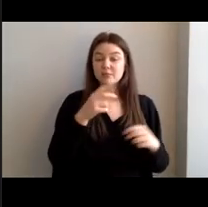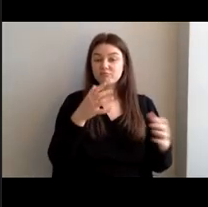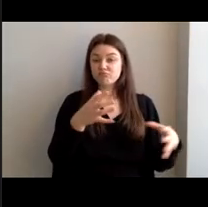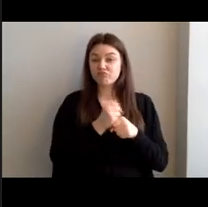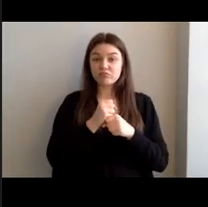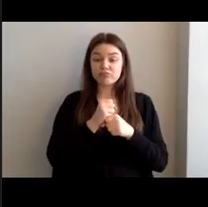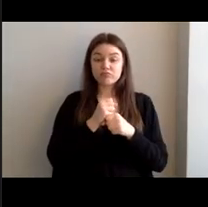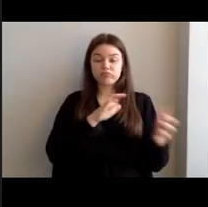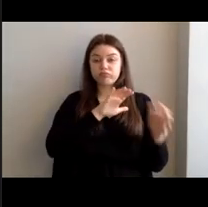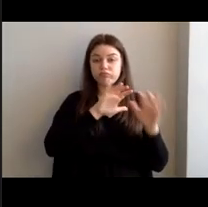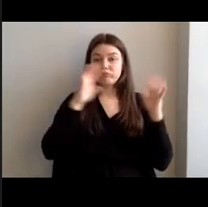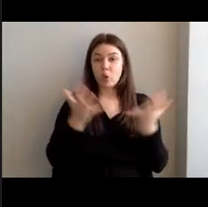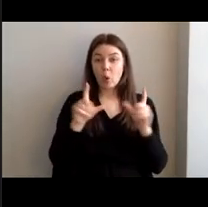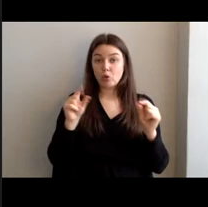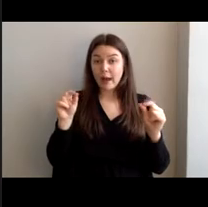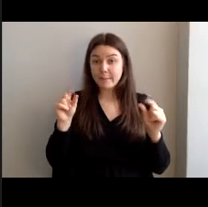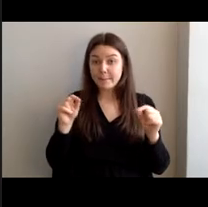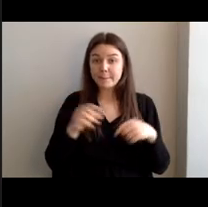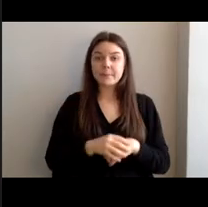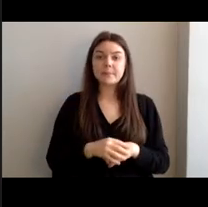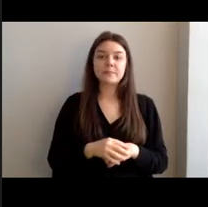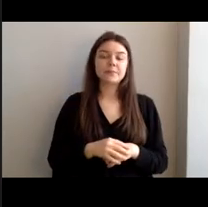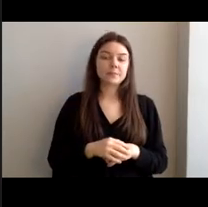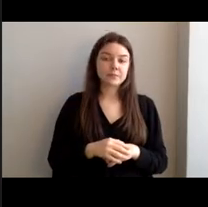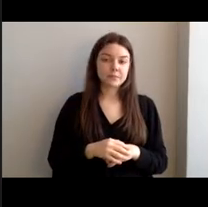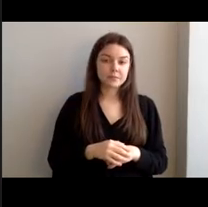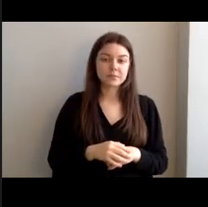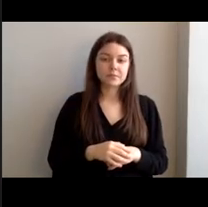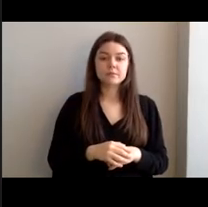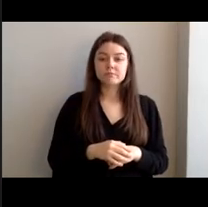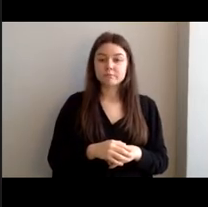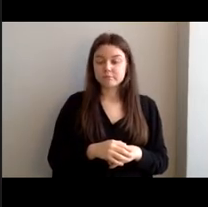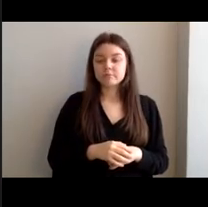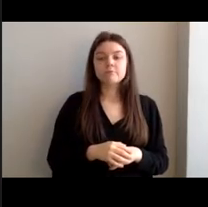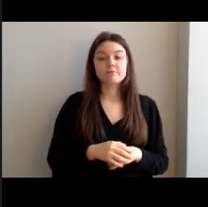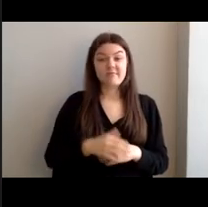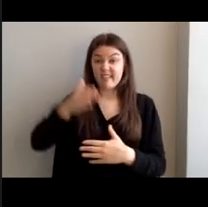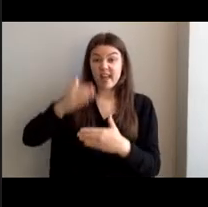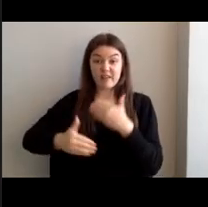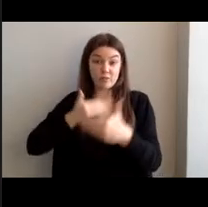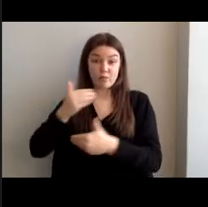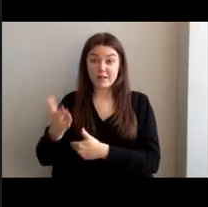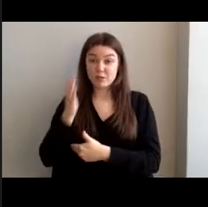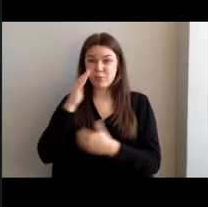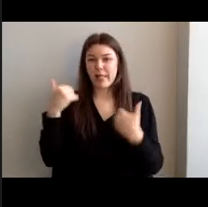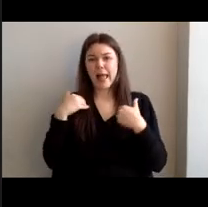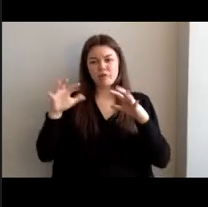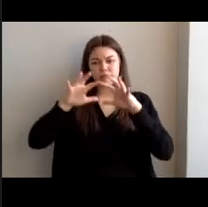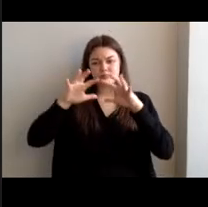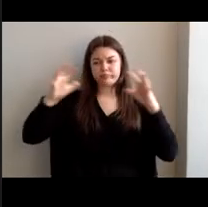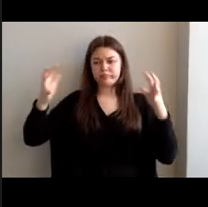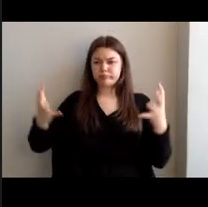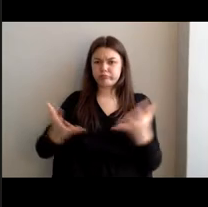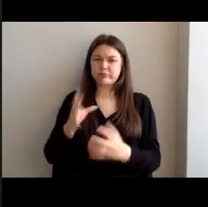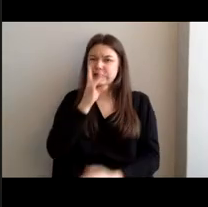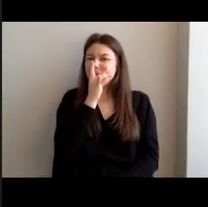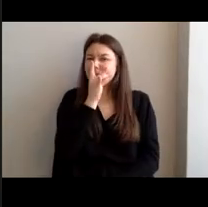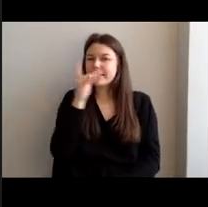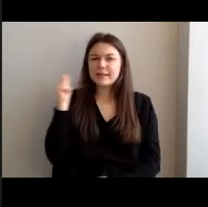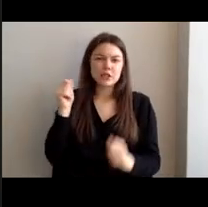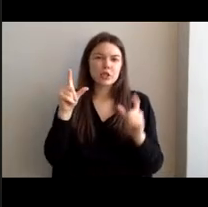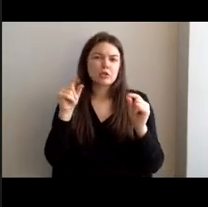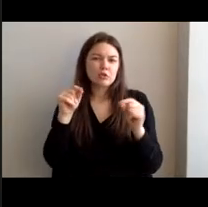and by the end of the process, they produce a container of delicious crab meat. So let's take a look at their